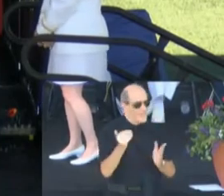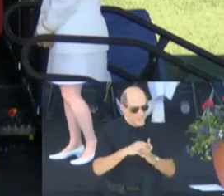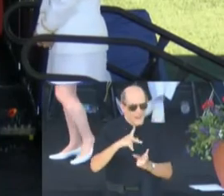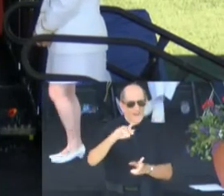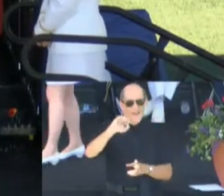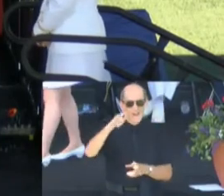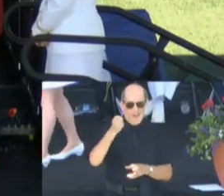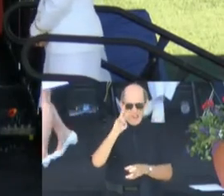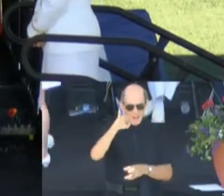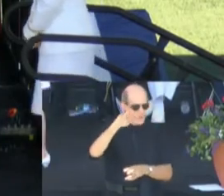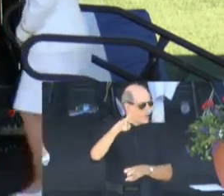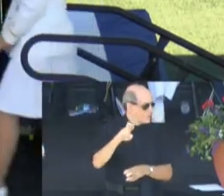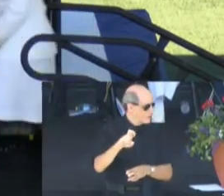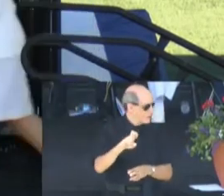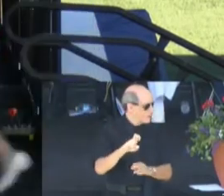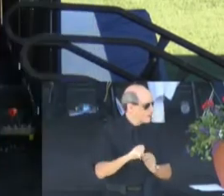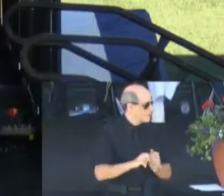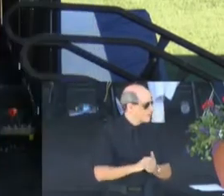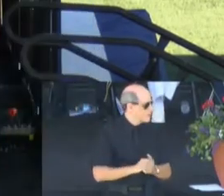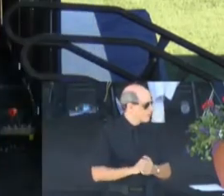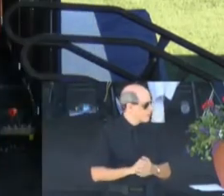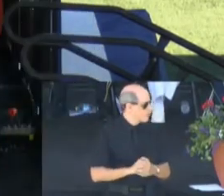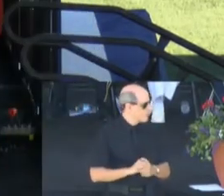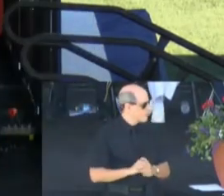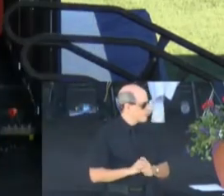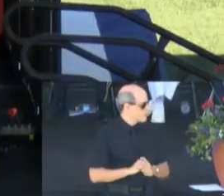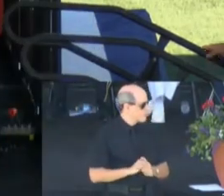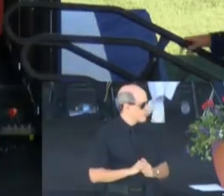Catherine Elizabeth Mason.